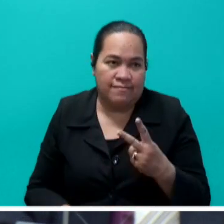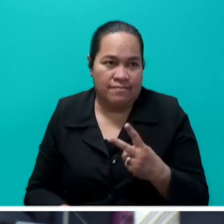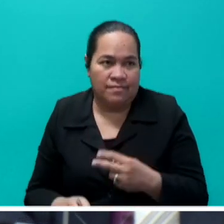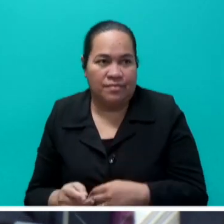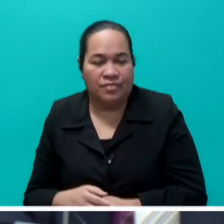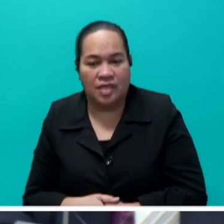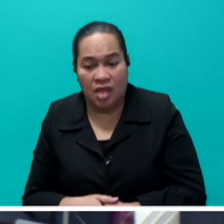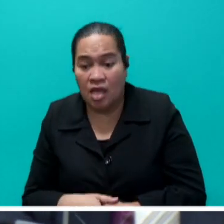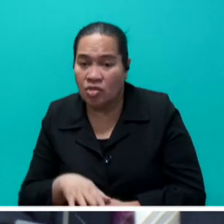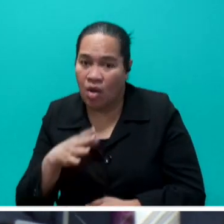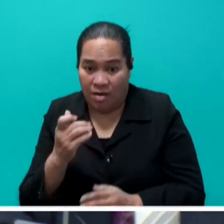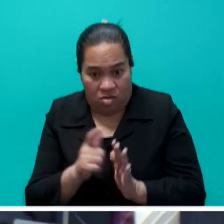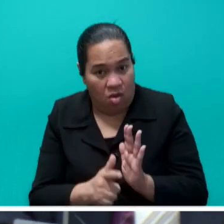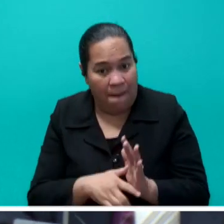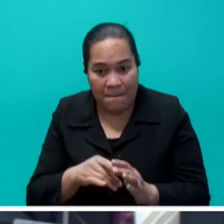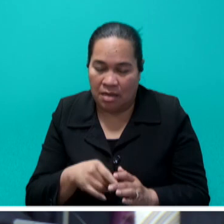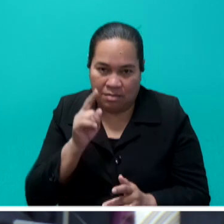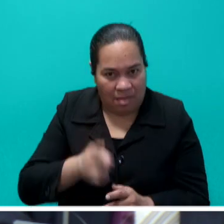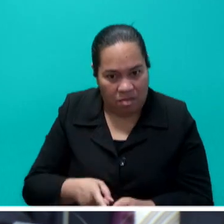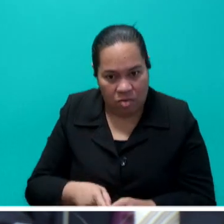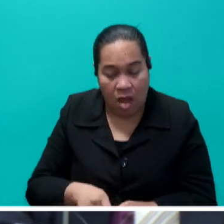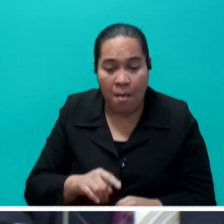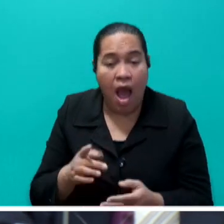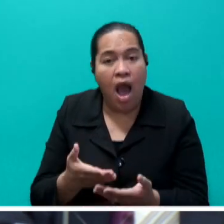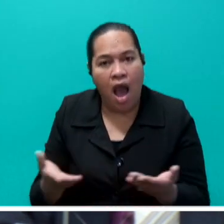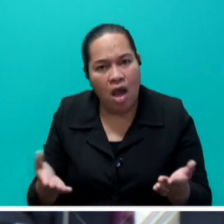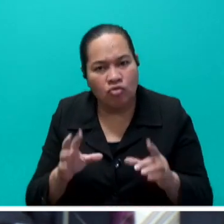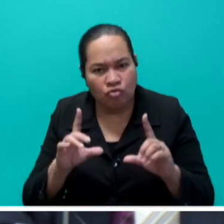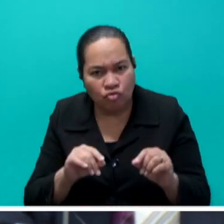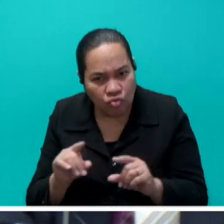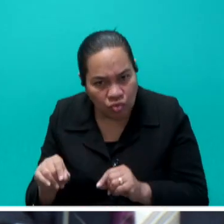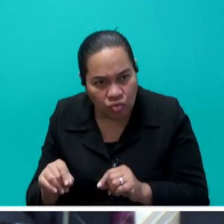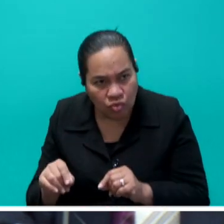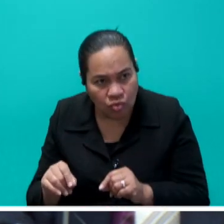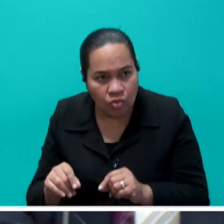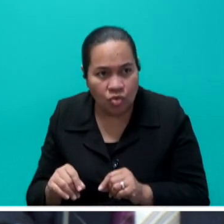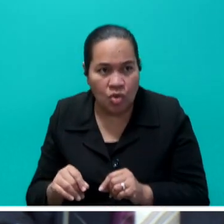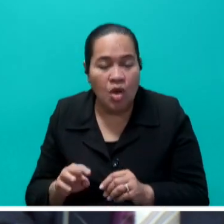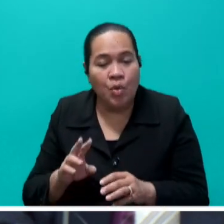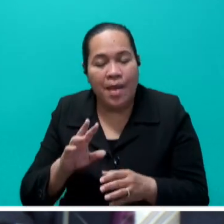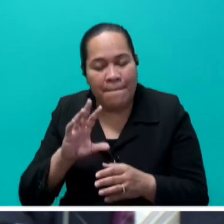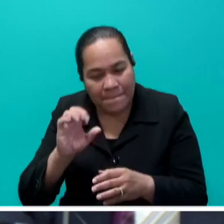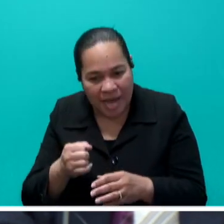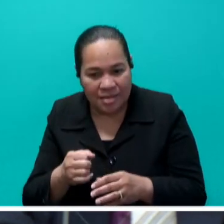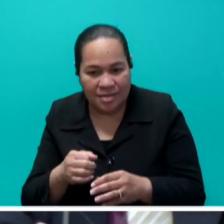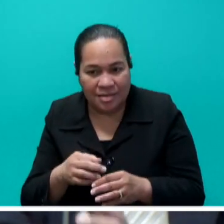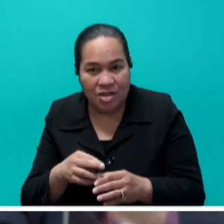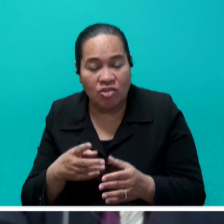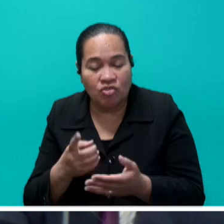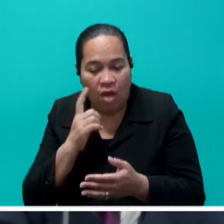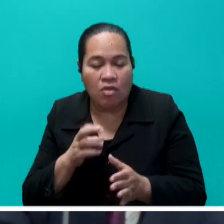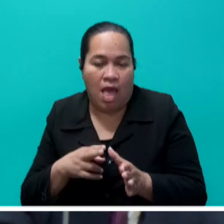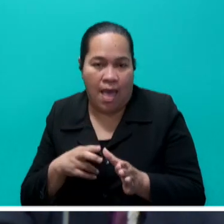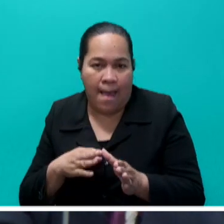this law, Honourable Speaker, we must do so within the framework of the Restore Blue concept, which we are